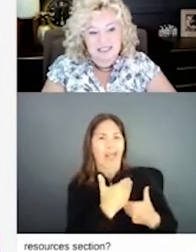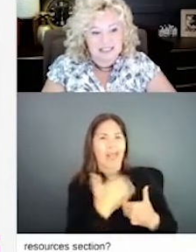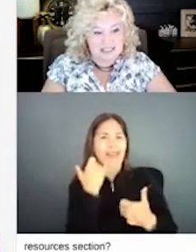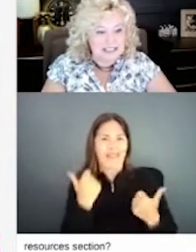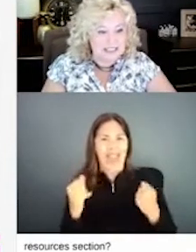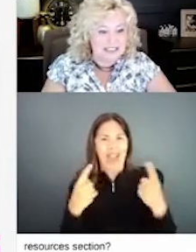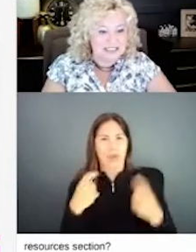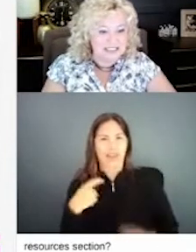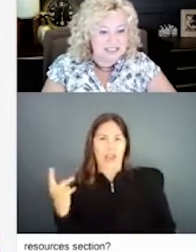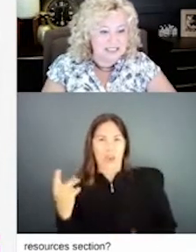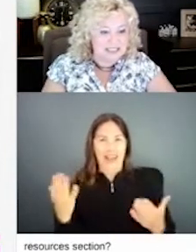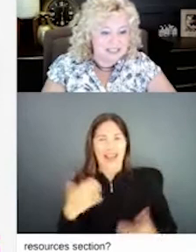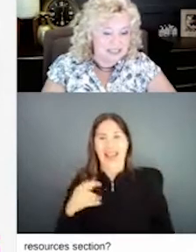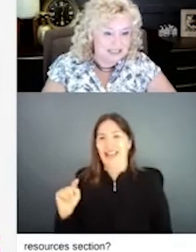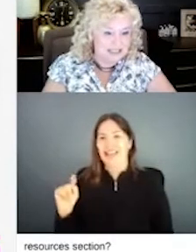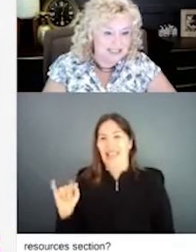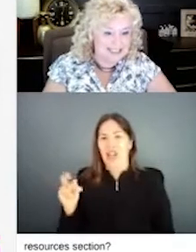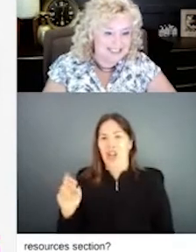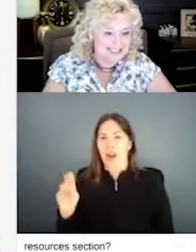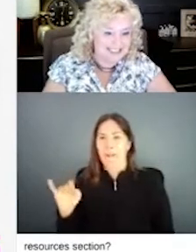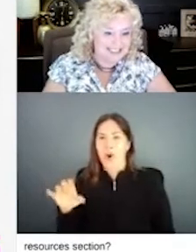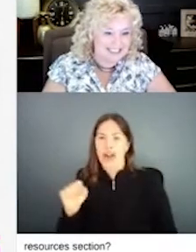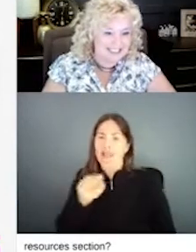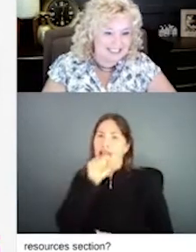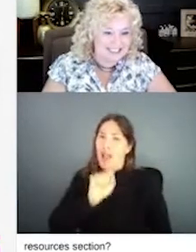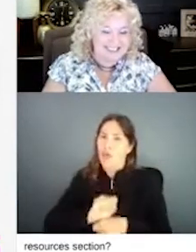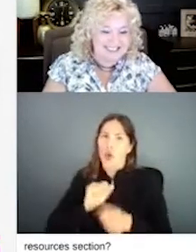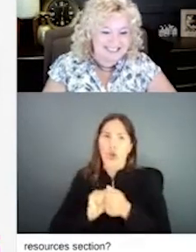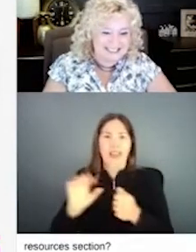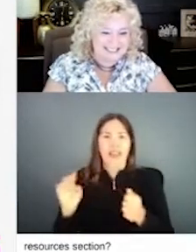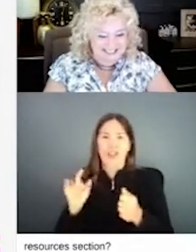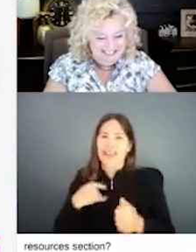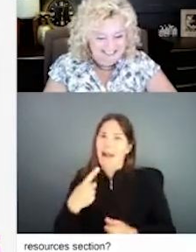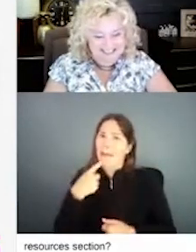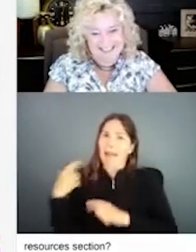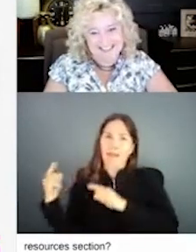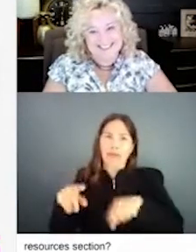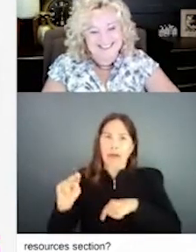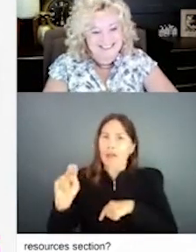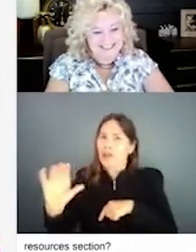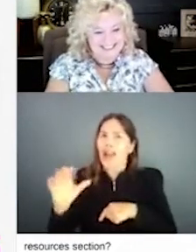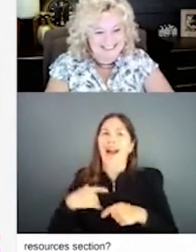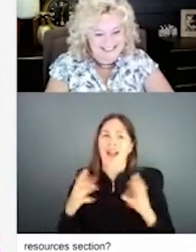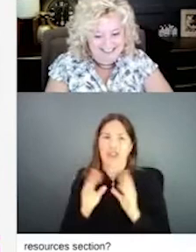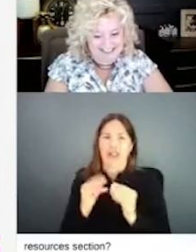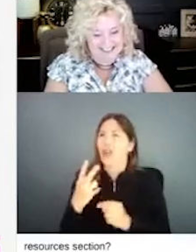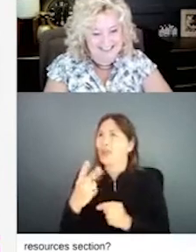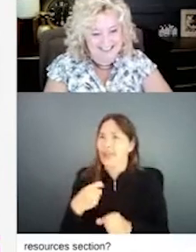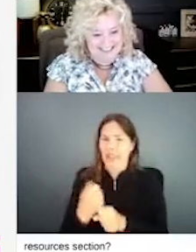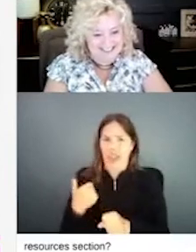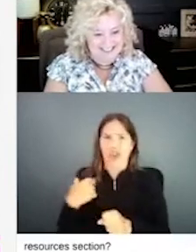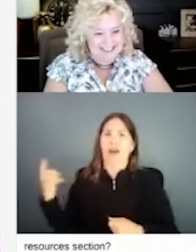here. So I'm Tanner Morris. I love working with Christy. I missed coming out to North Carolina. I got to go out to your conference 2 years ago in person, and it